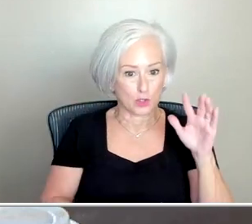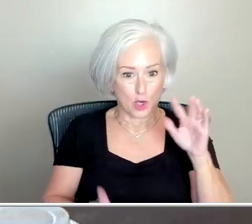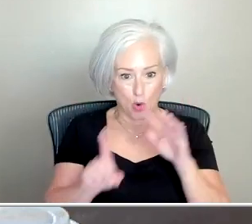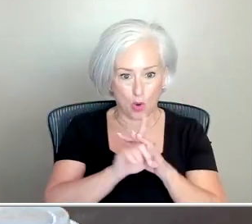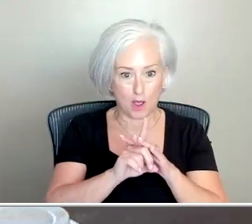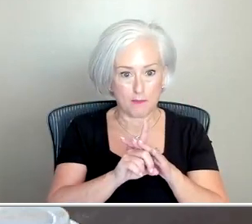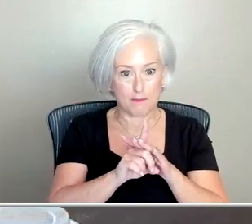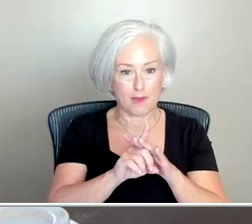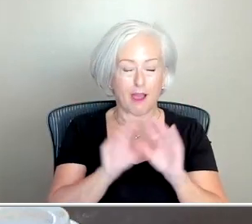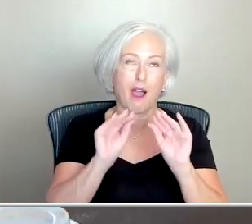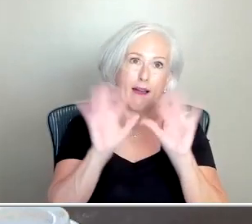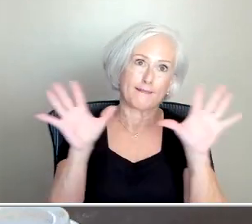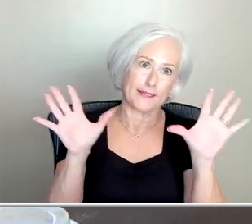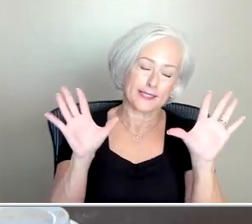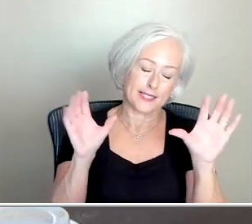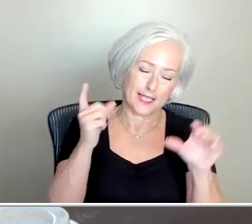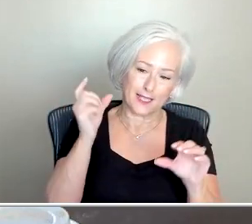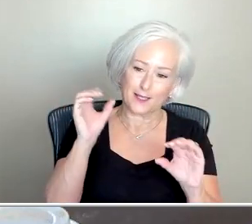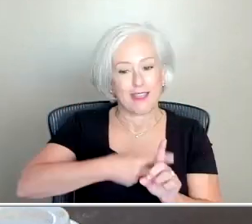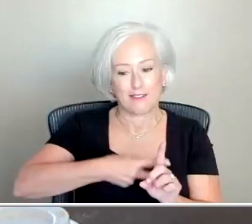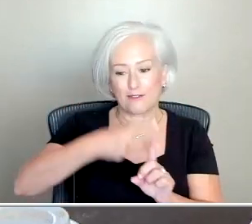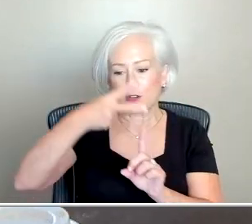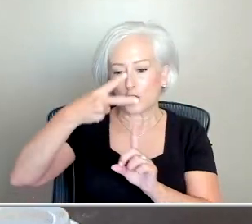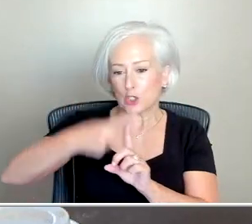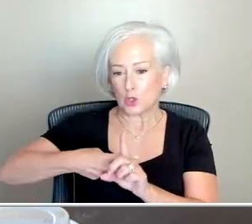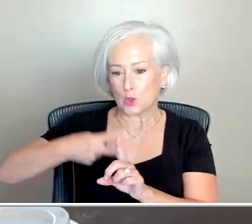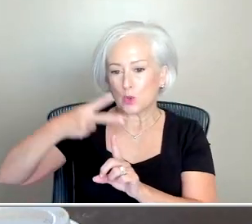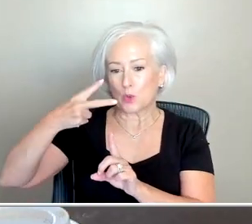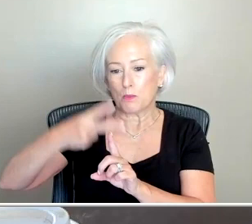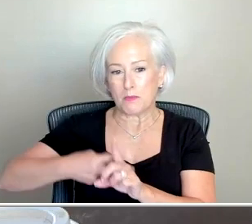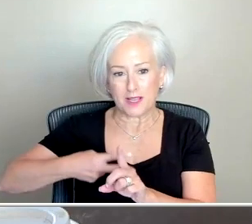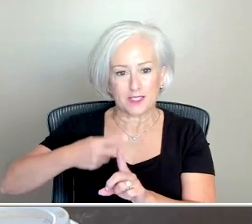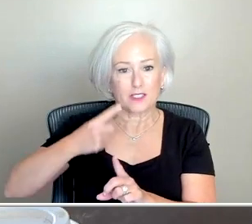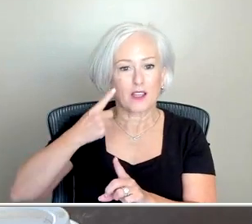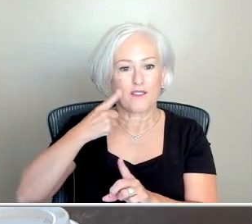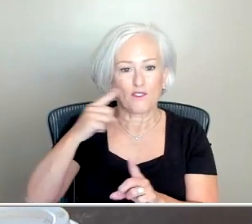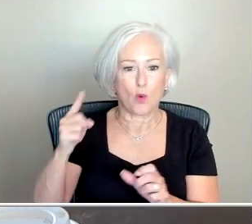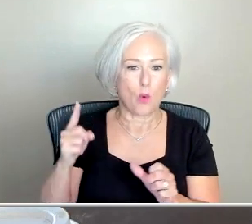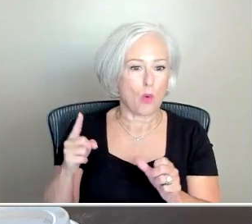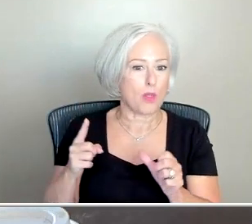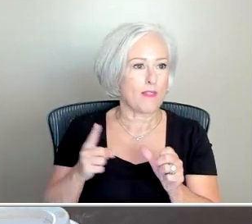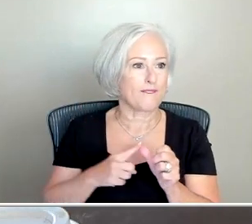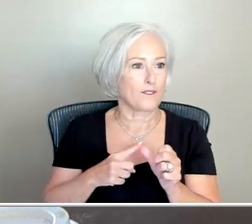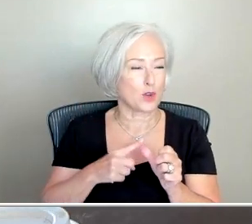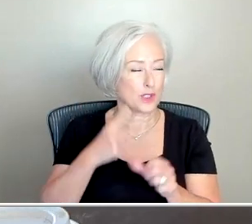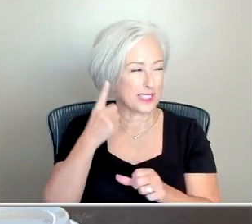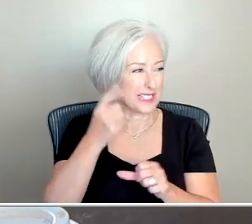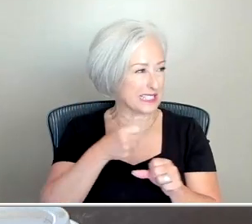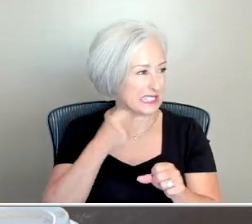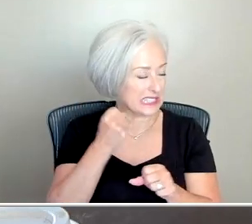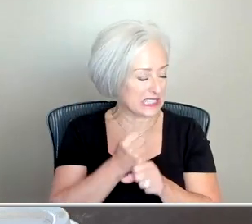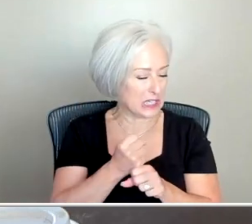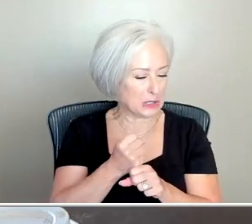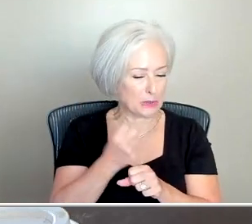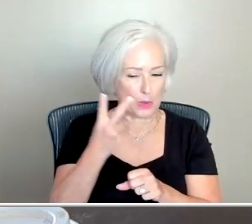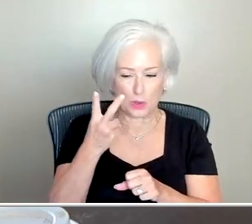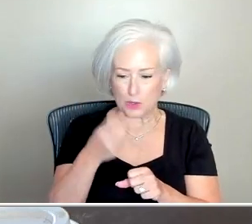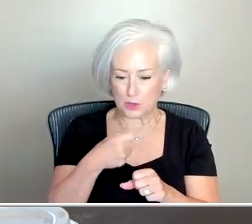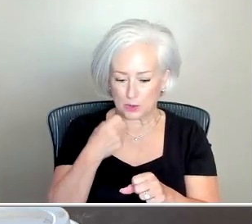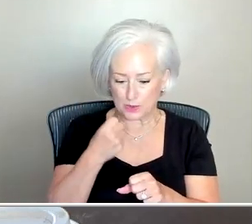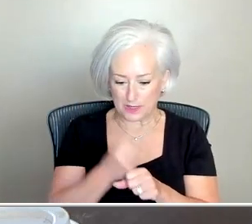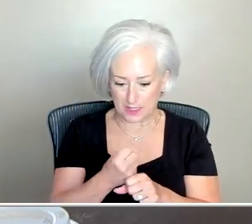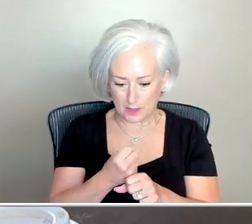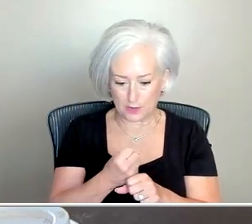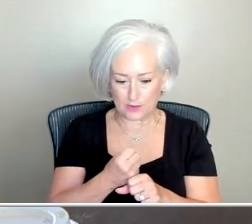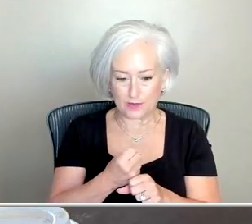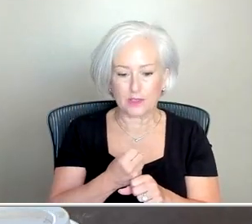every single 2 month period for the first year or two, and then it was every 3 months, and then it was every 6 months, then it was once a